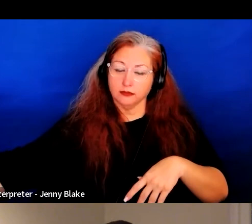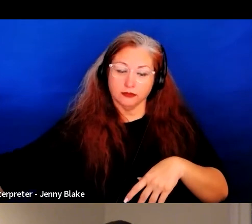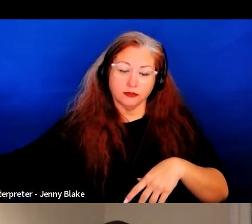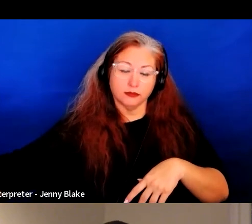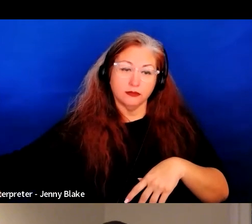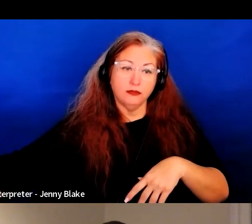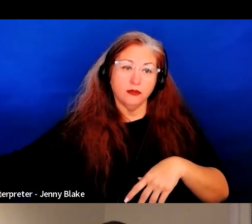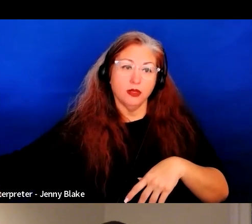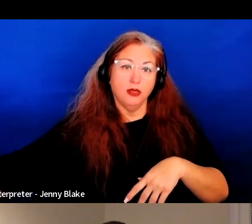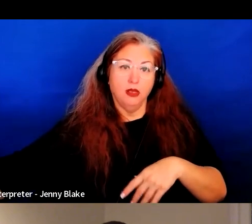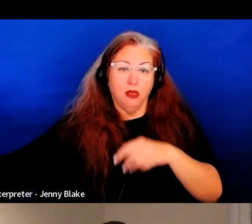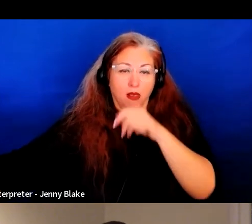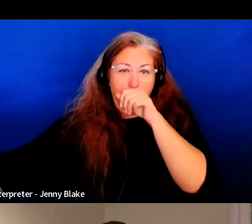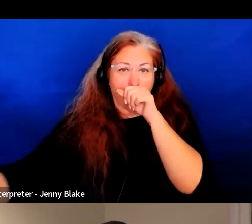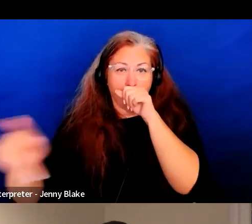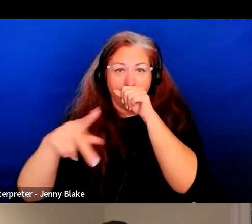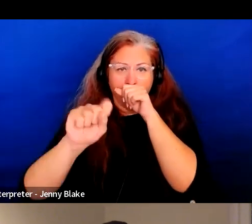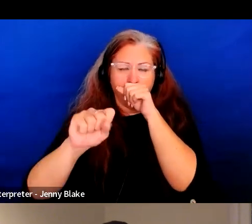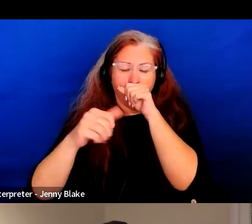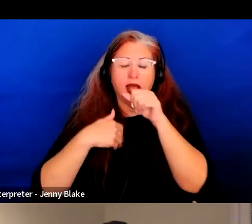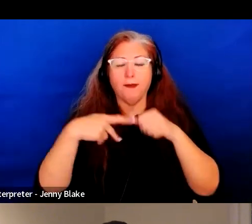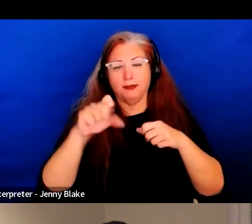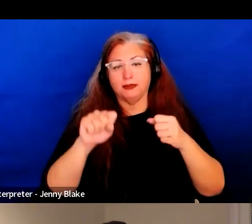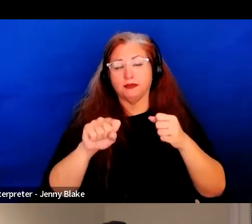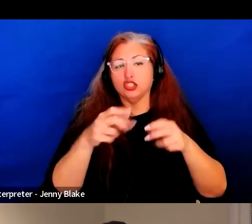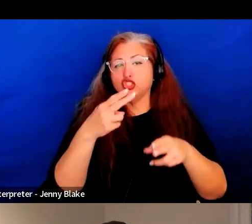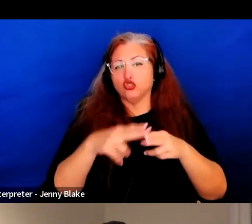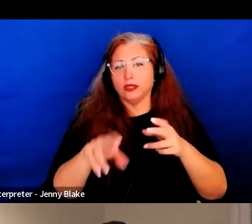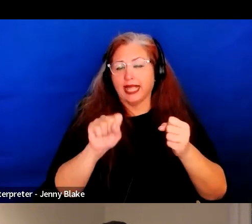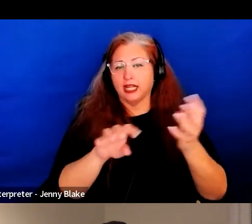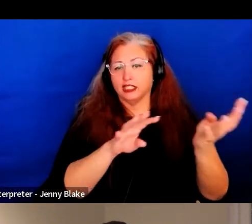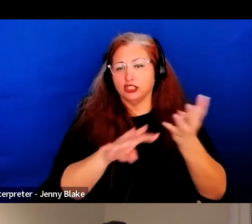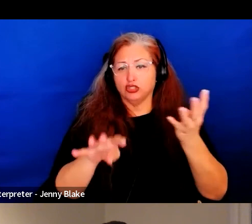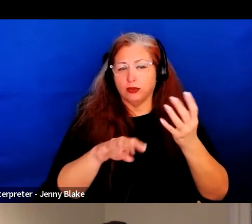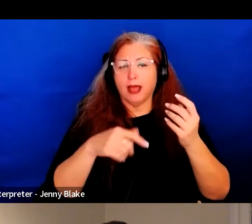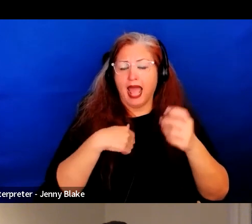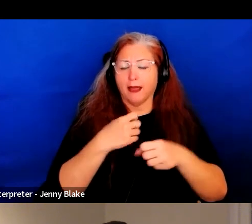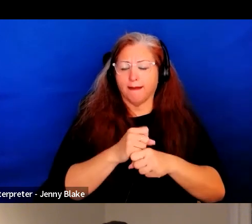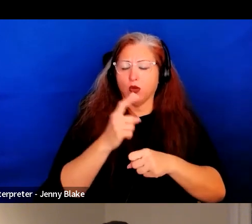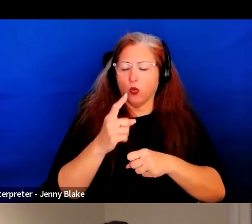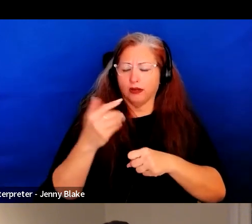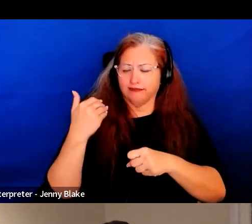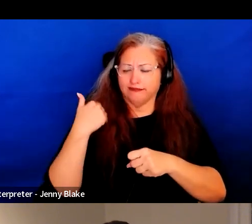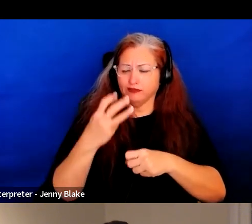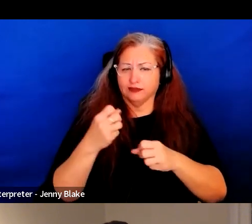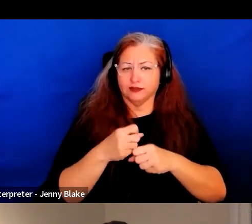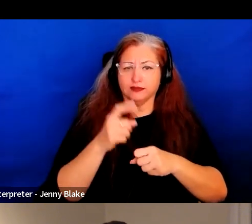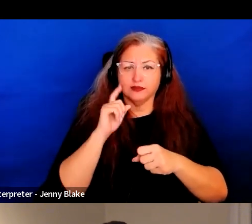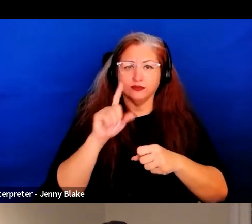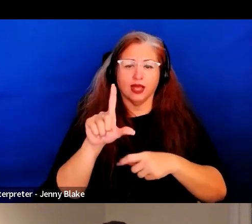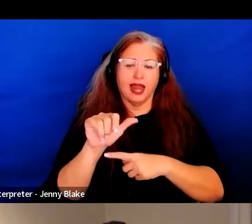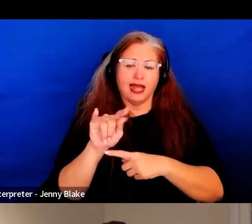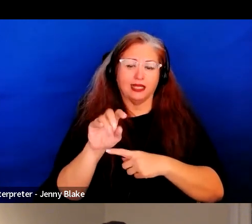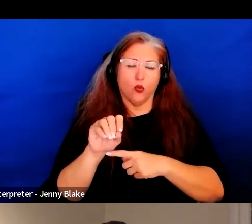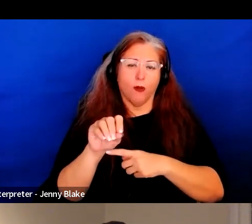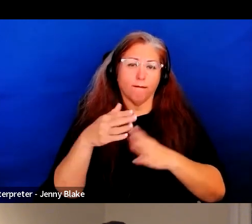PBS Shorts that yeah. streams. I think they've mentioned and that. I produced a short for them a couple of years ago for Latino Public Broadcasting, and